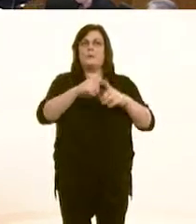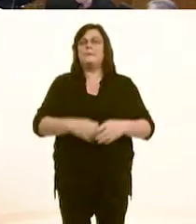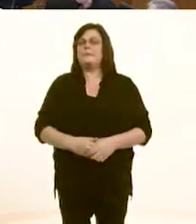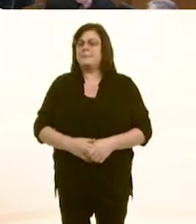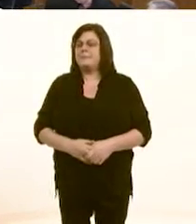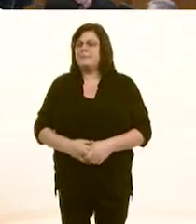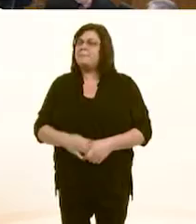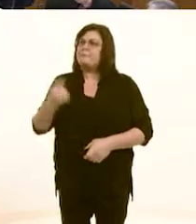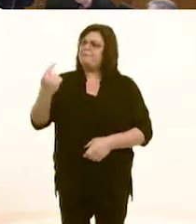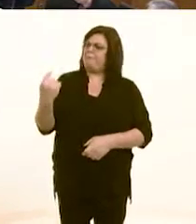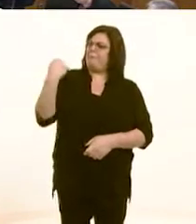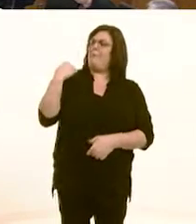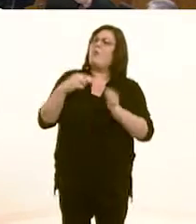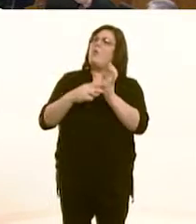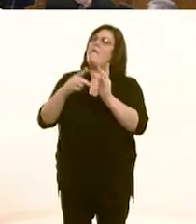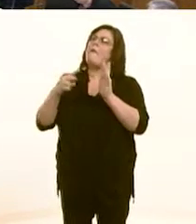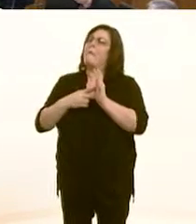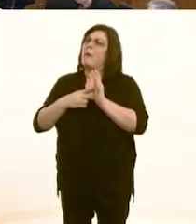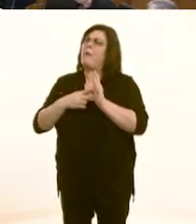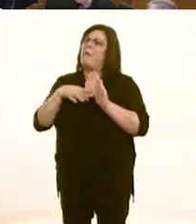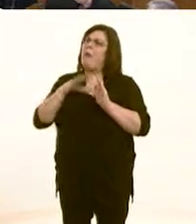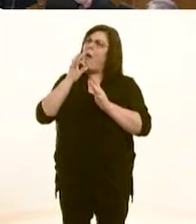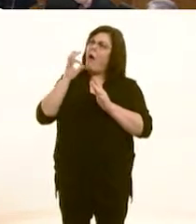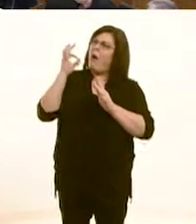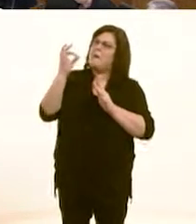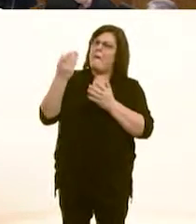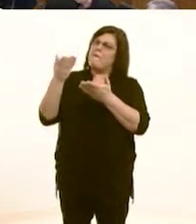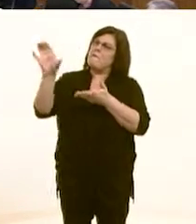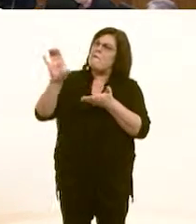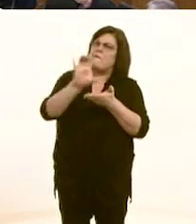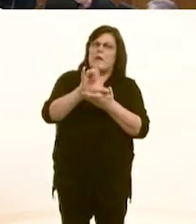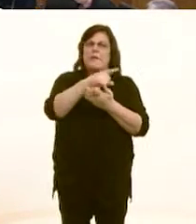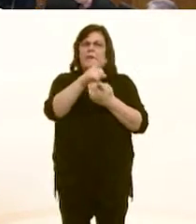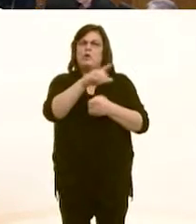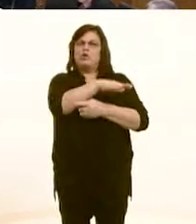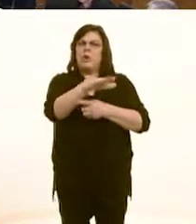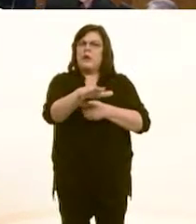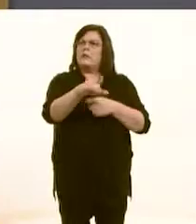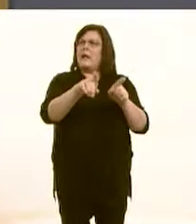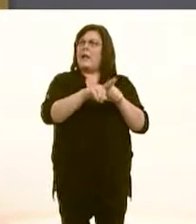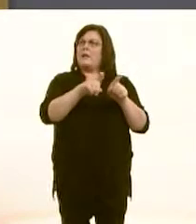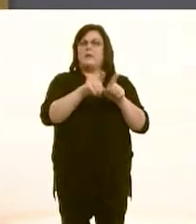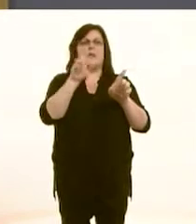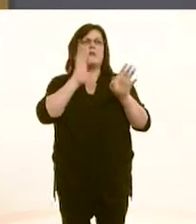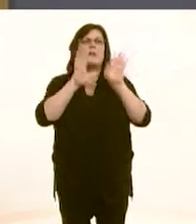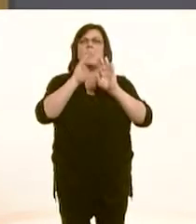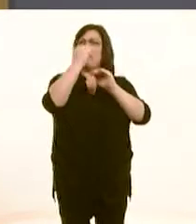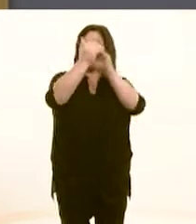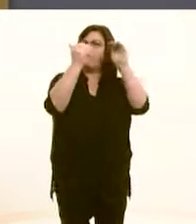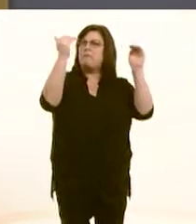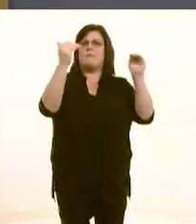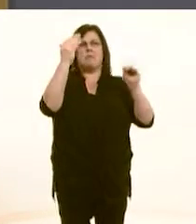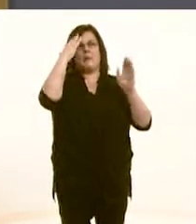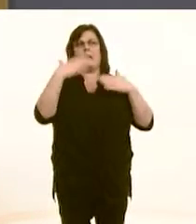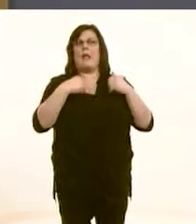First Minister, last November I asked you about funding for child and adult mental health services. At that time I wanted assurances from